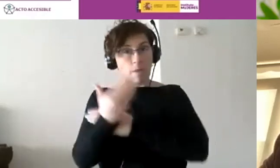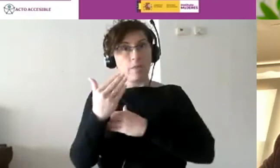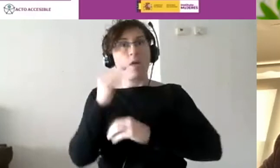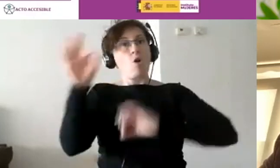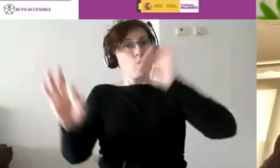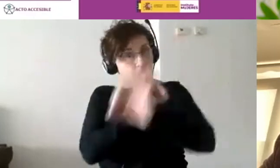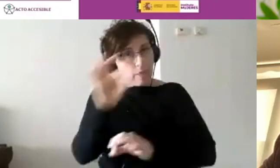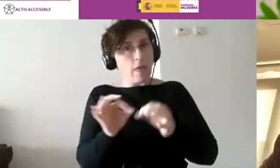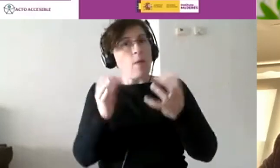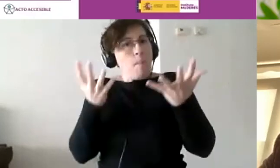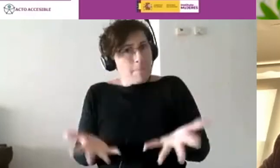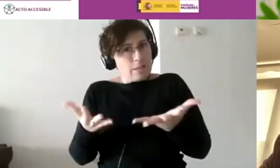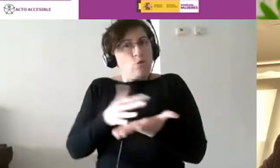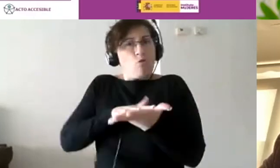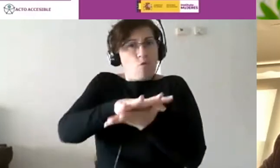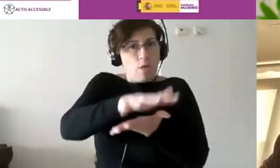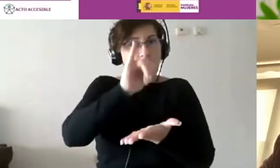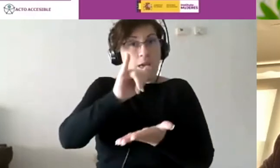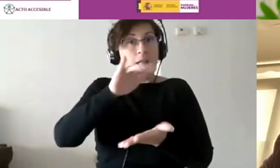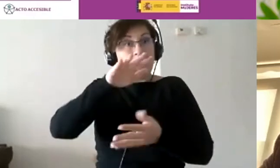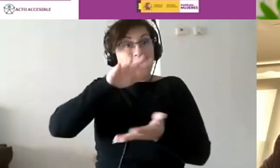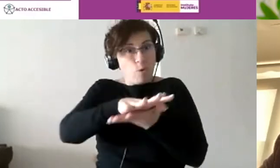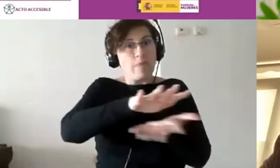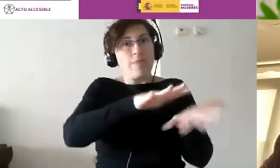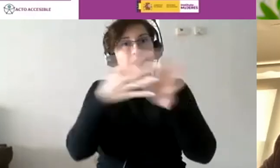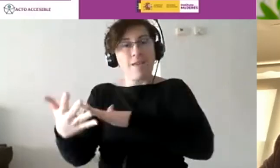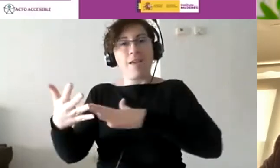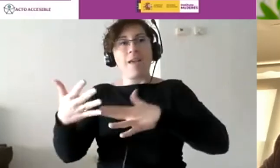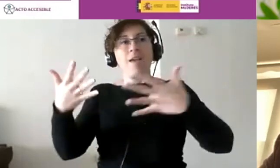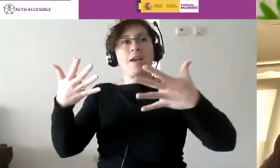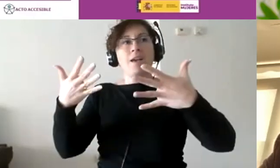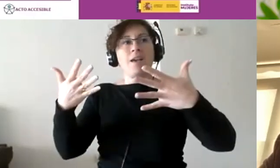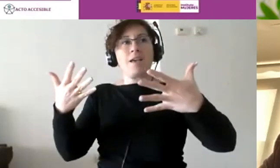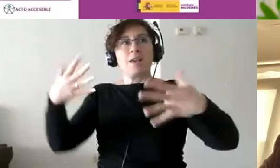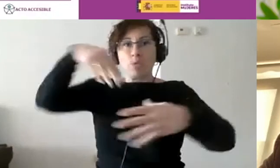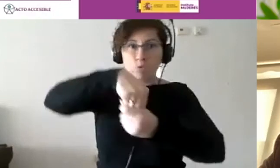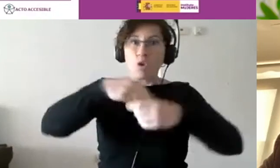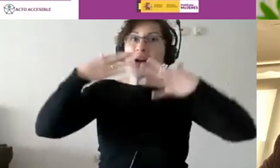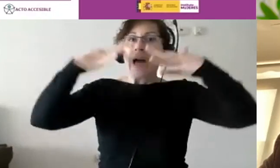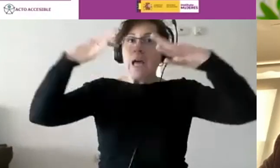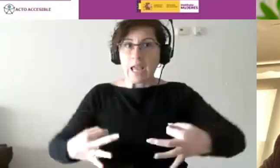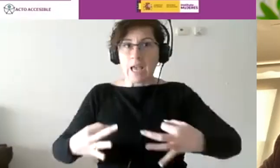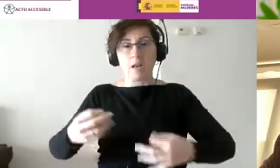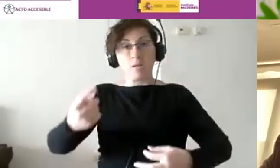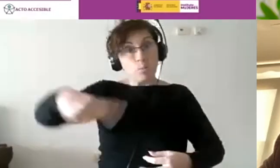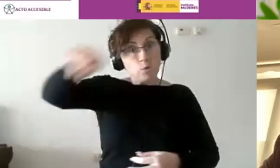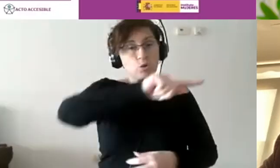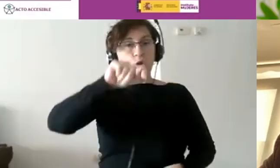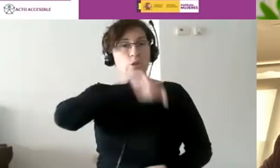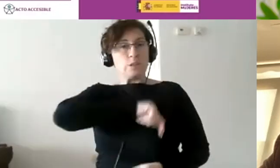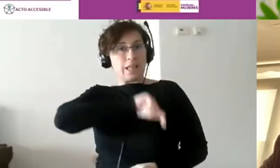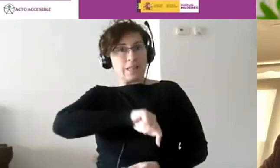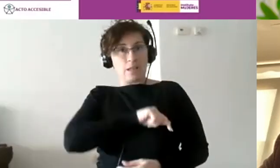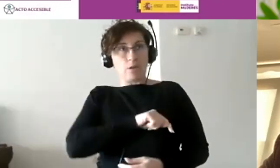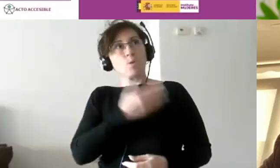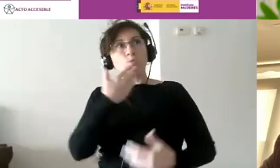is very well organized to assist disabled people, and we want to make the most of this